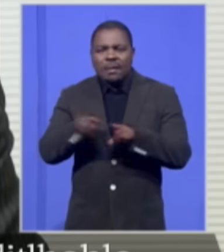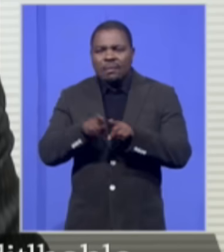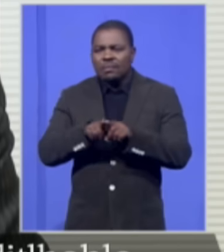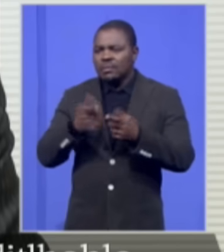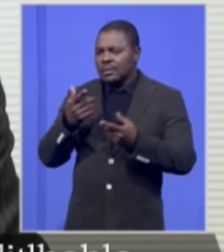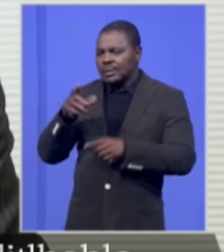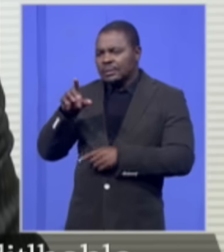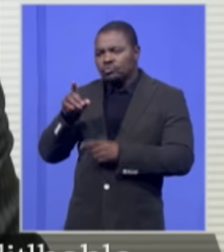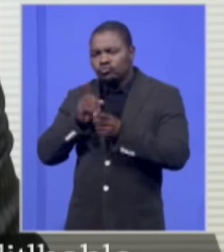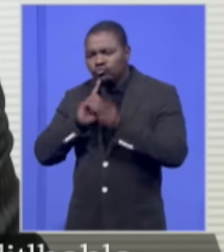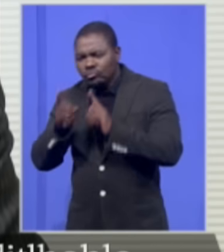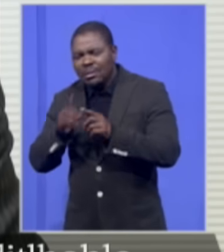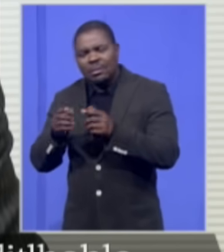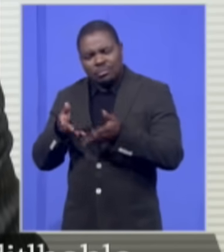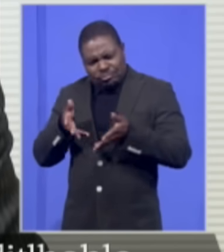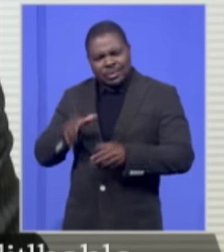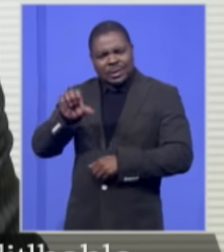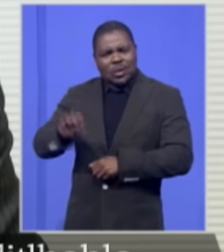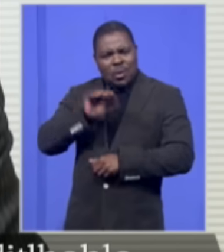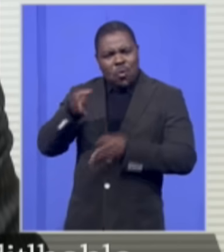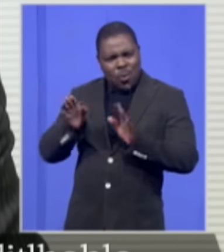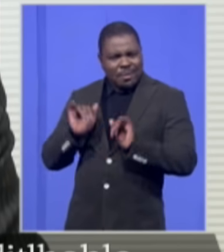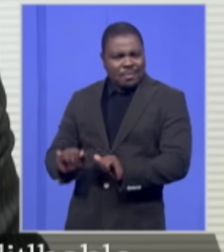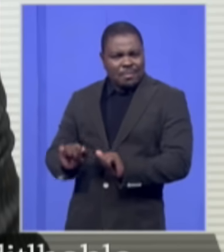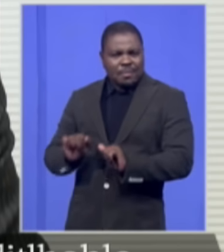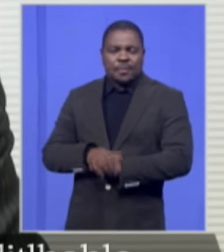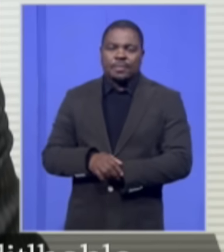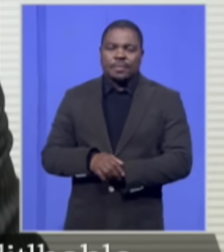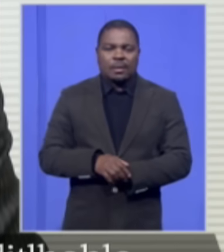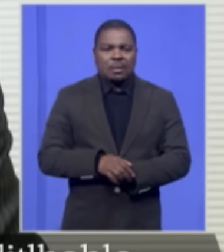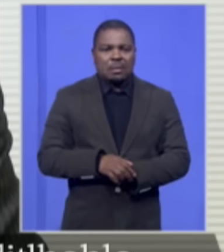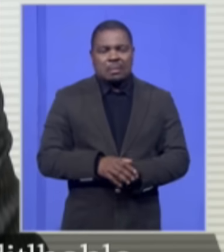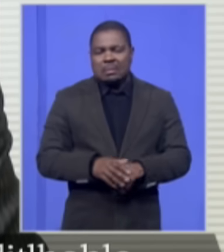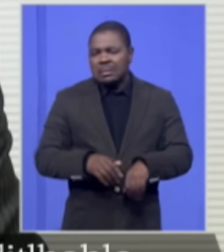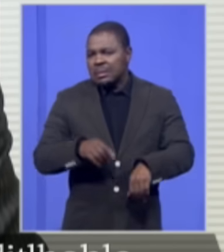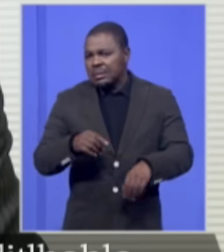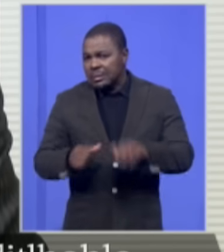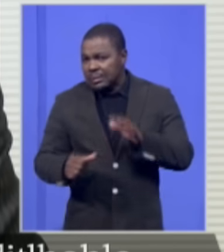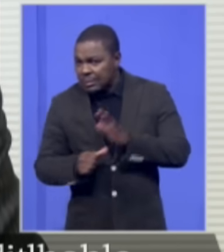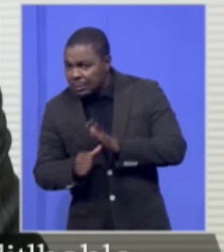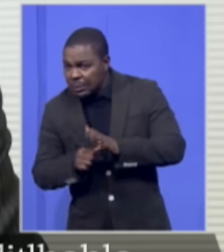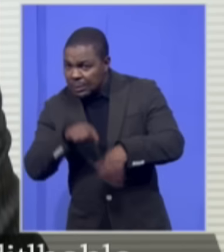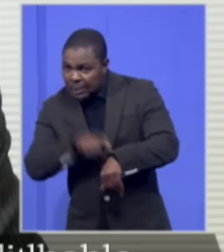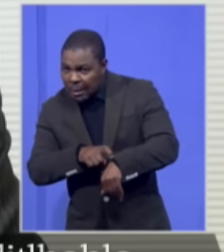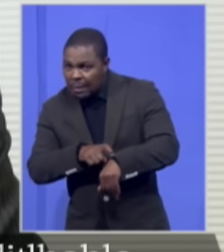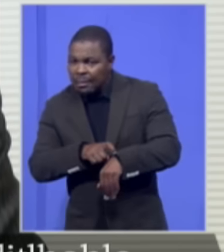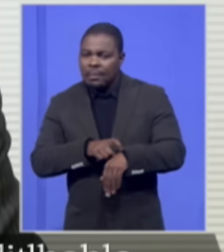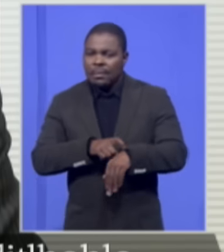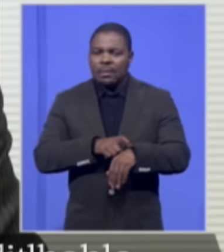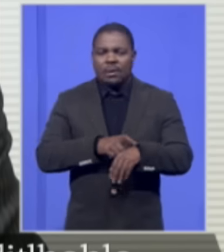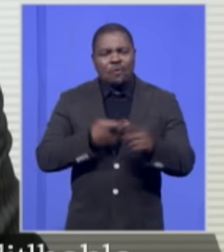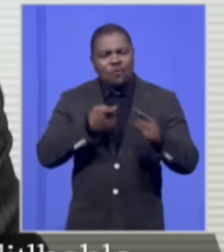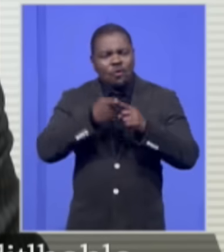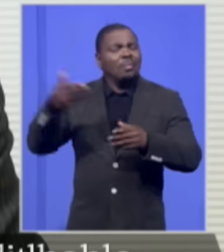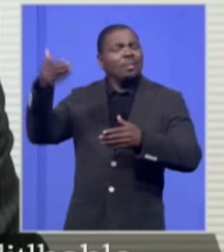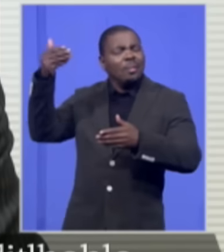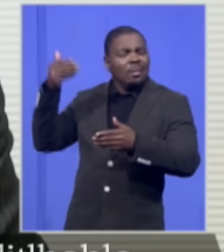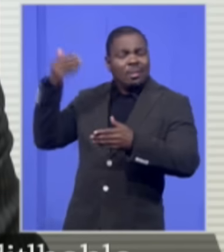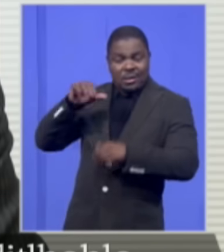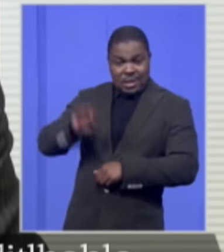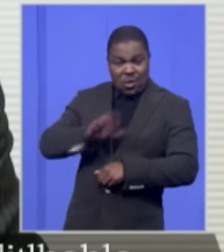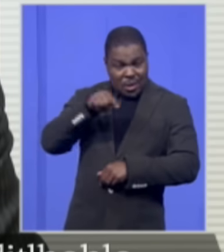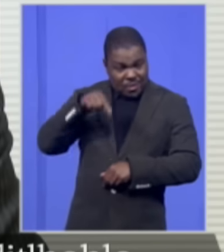our DNA as a nation. At every important moment in the history of our country,